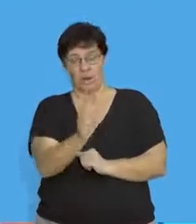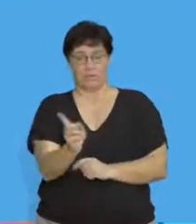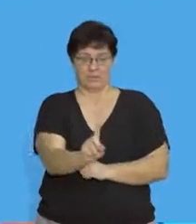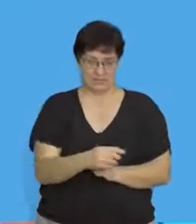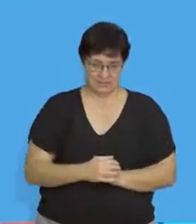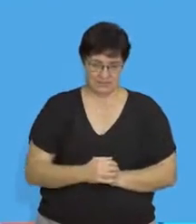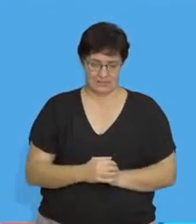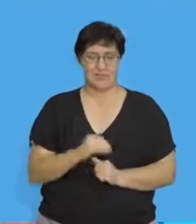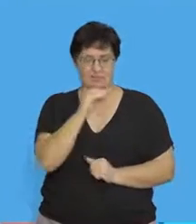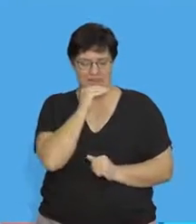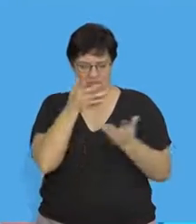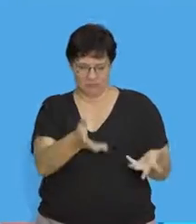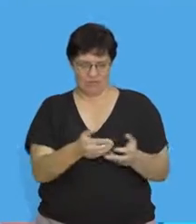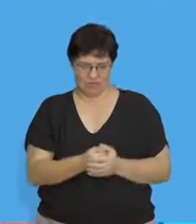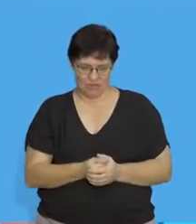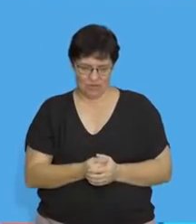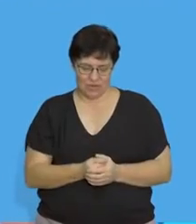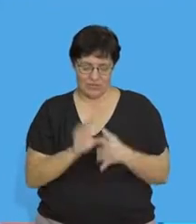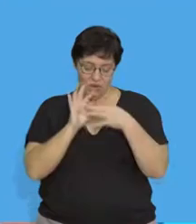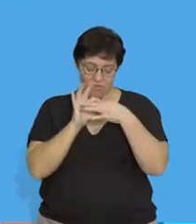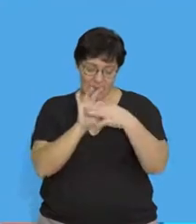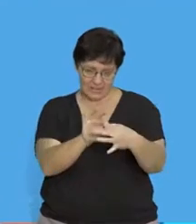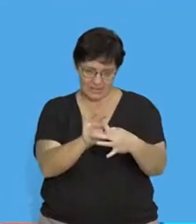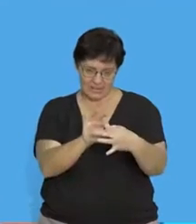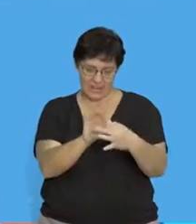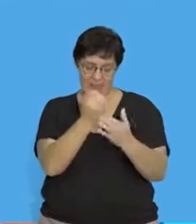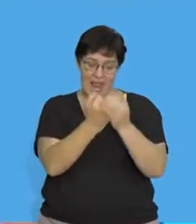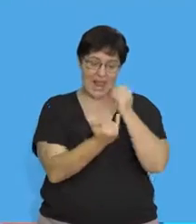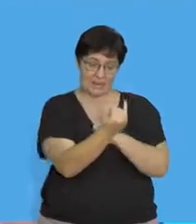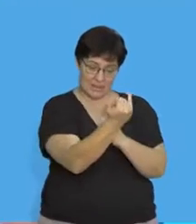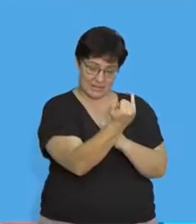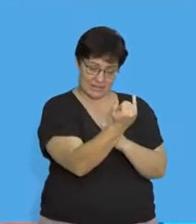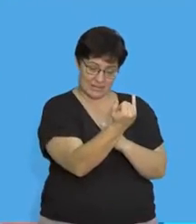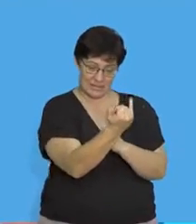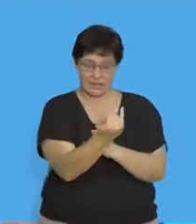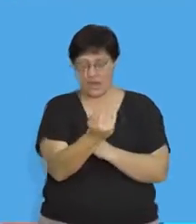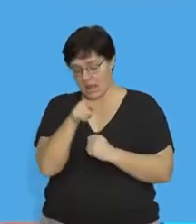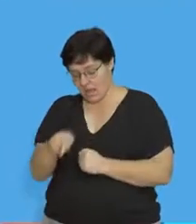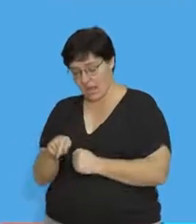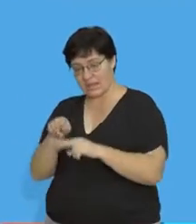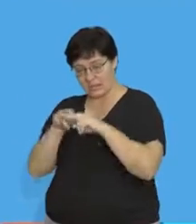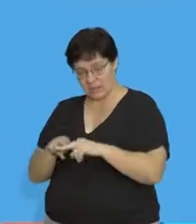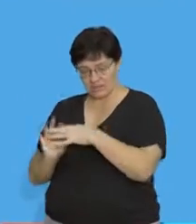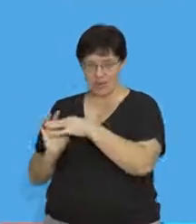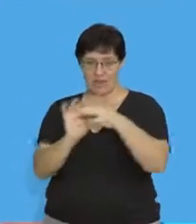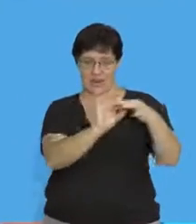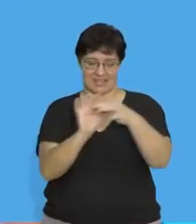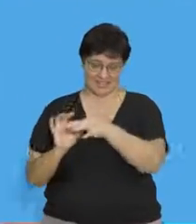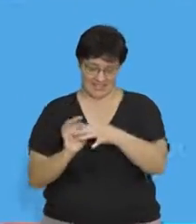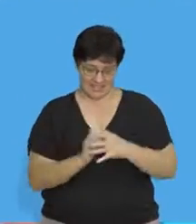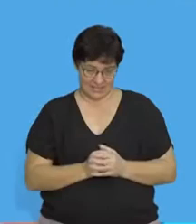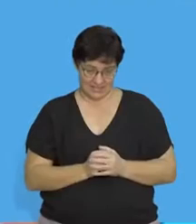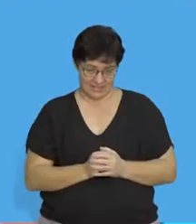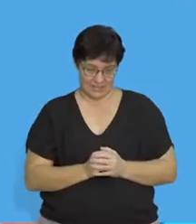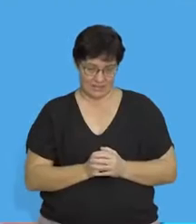what a hypothesis is. It relates the independent variable to the dependent variable in some sort of way. After